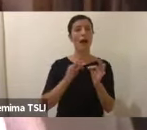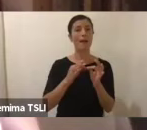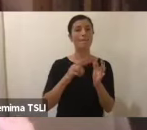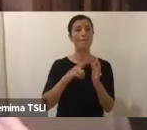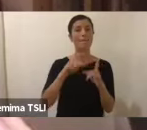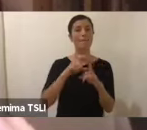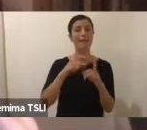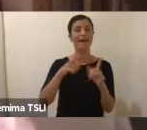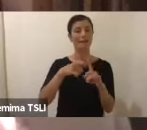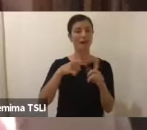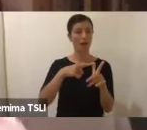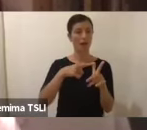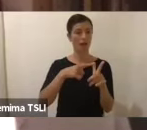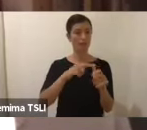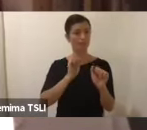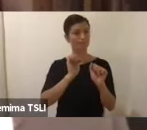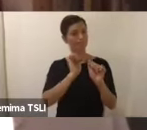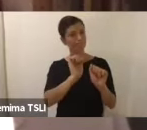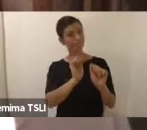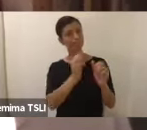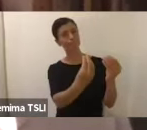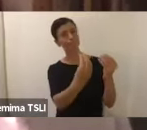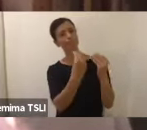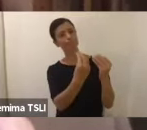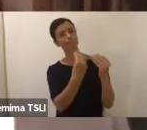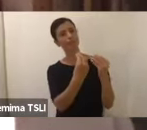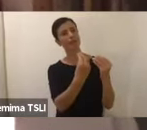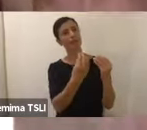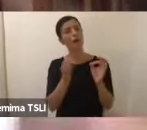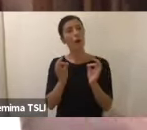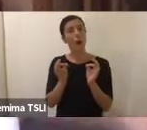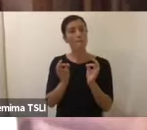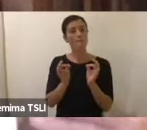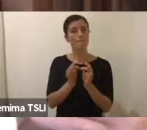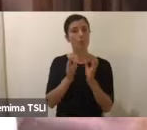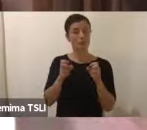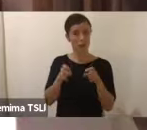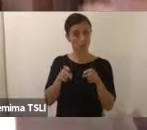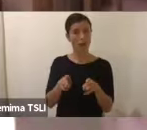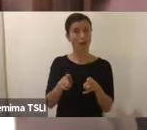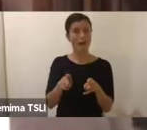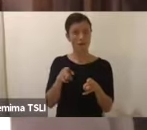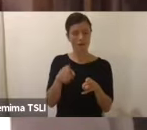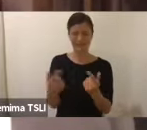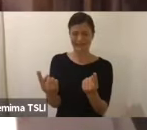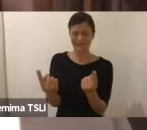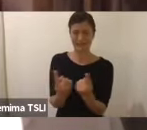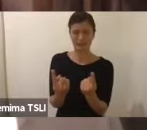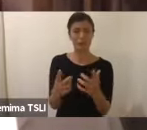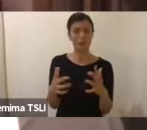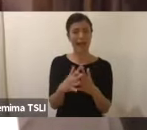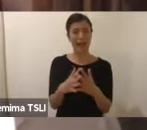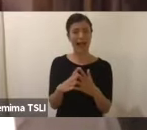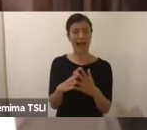buddhist way of approaching these issues both in terms of our inner work and of our outer work so